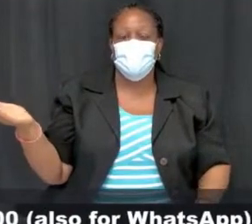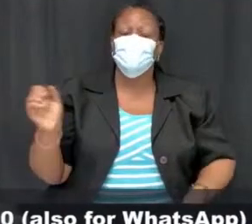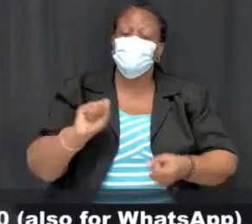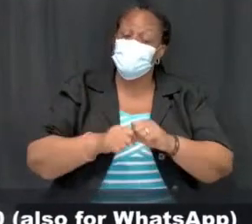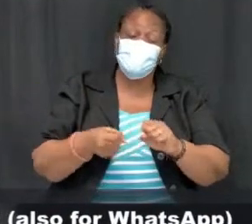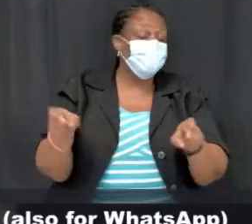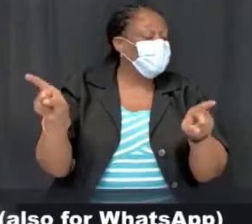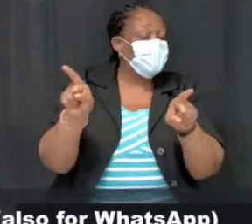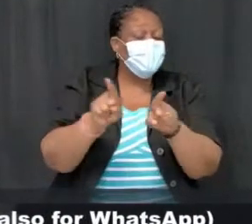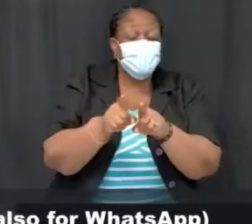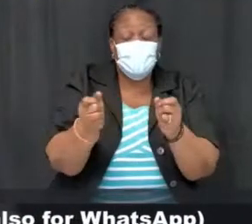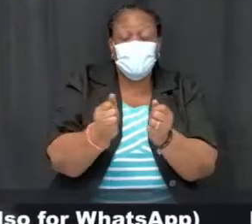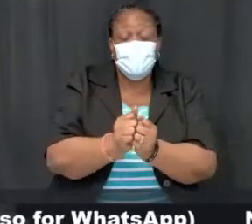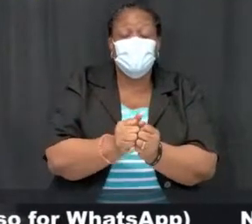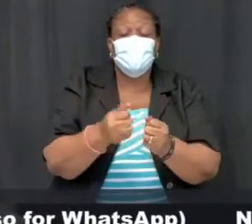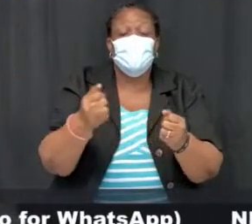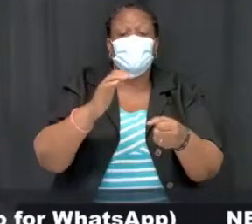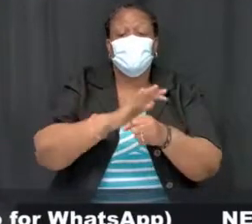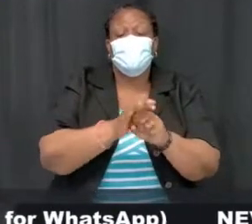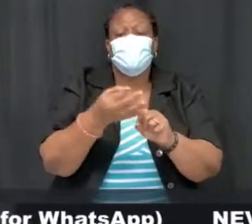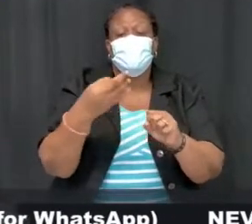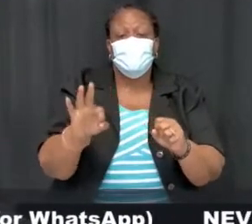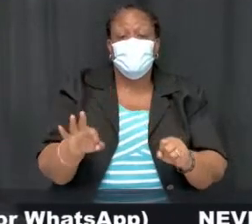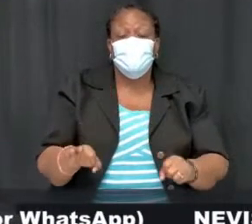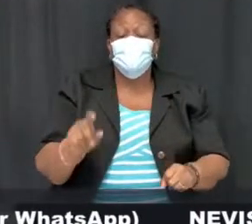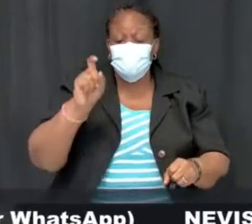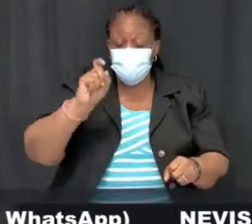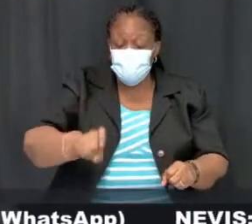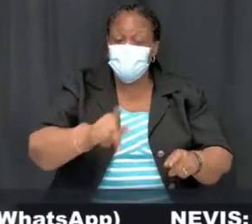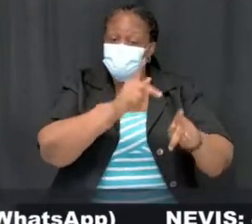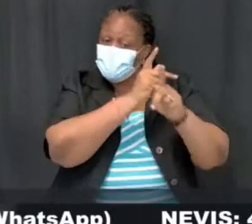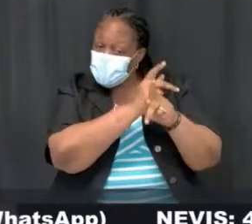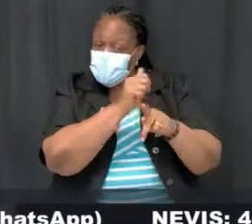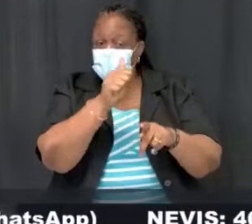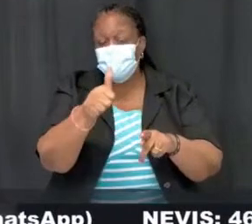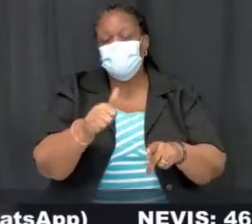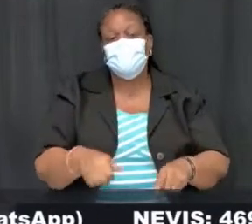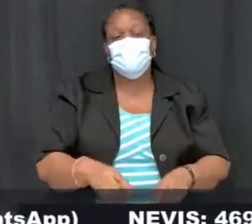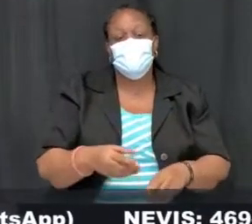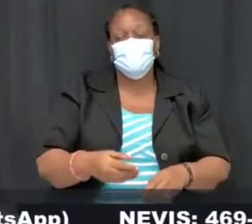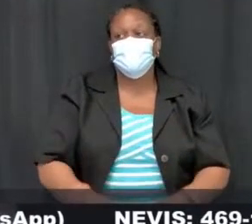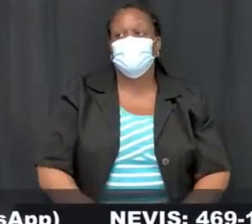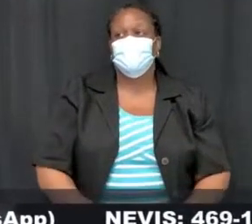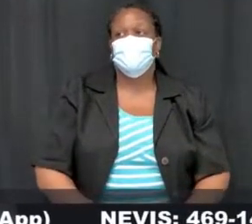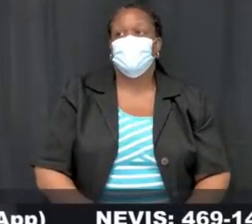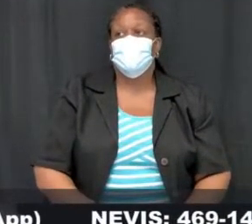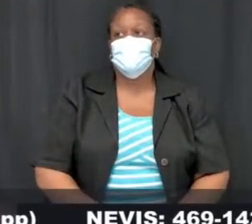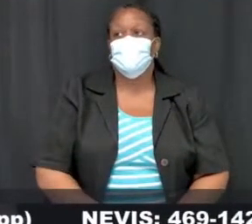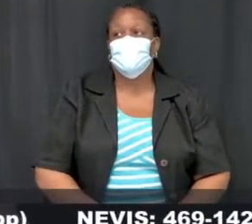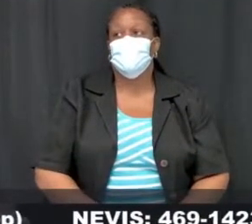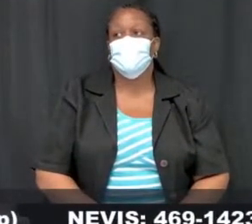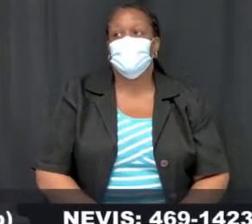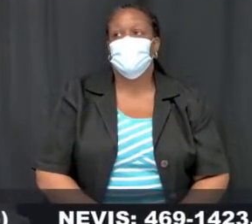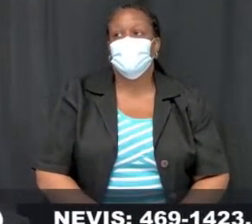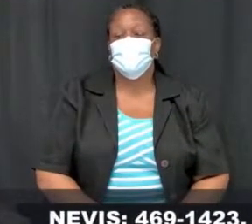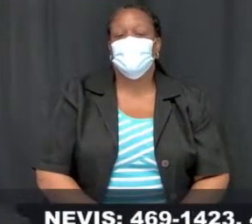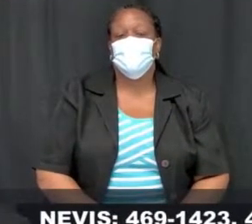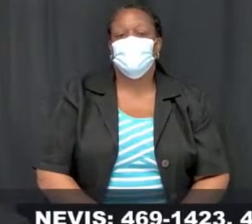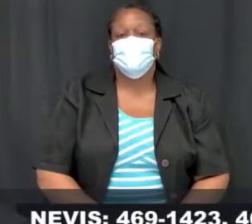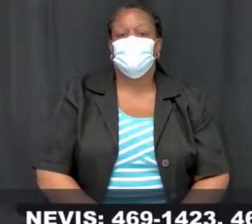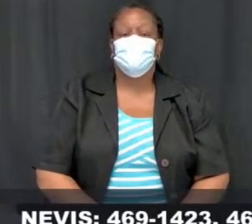getting vaccinated. Now, as it relates to the question that you just asked about the Delta variant in